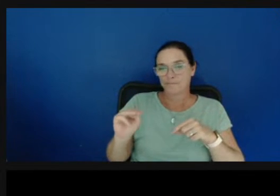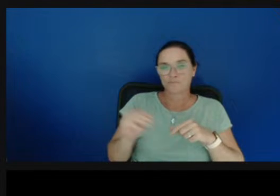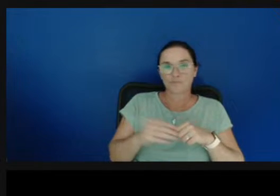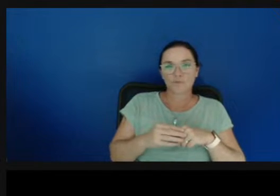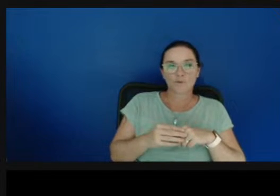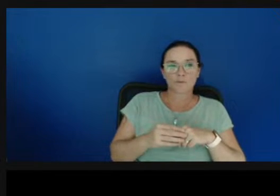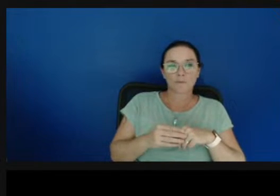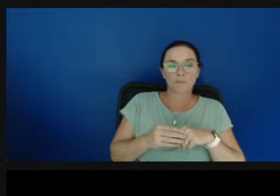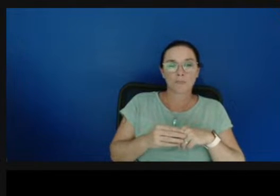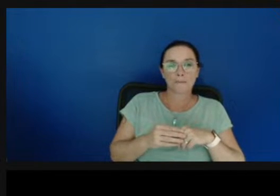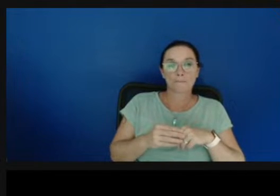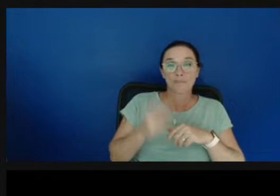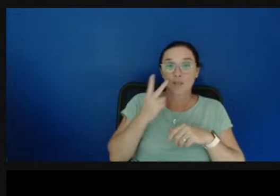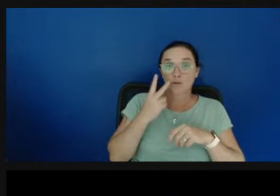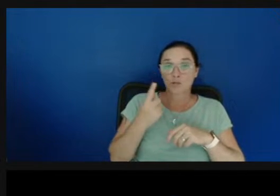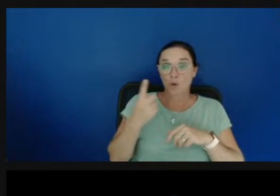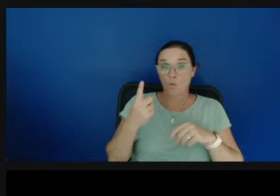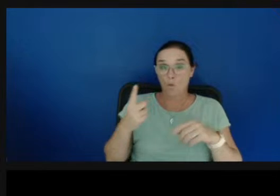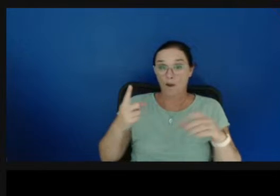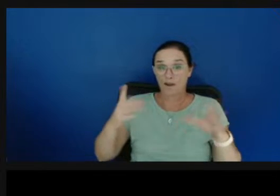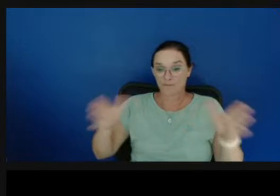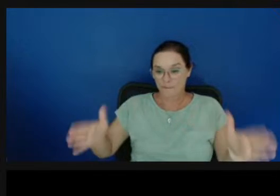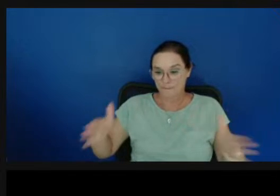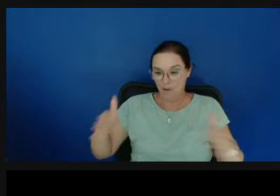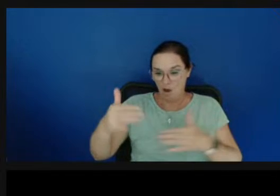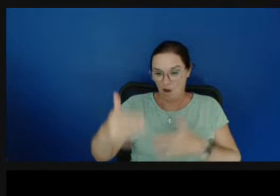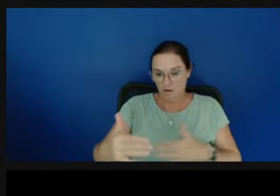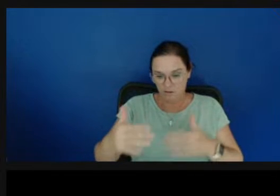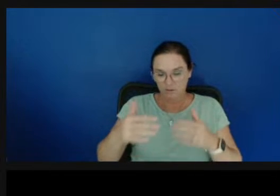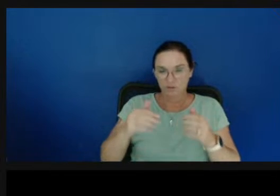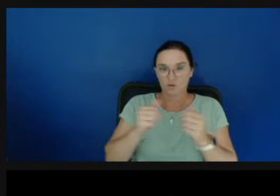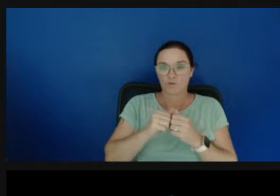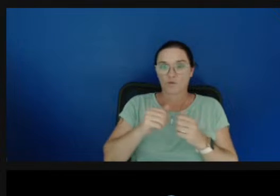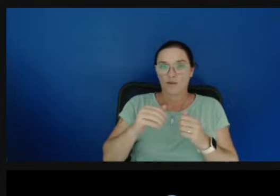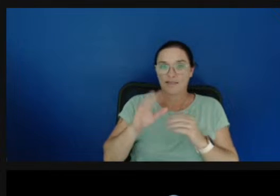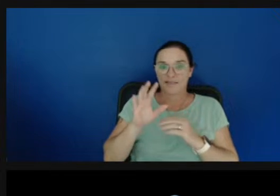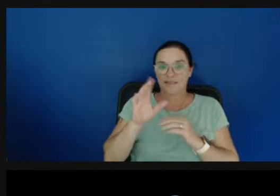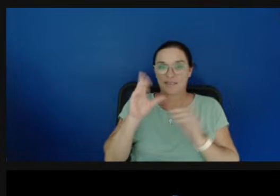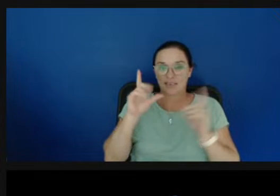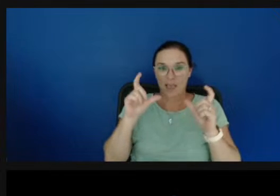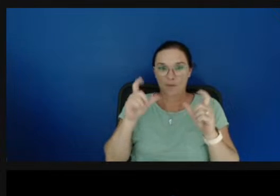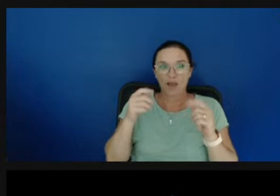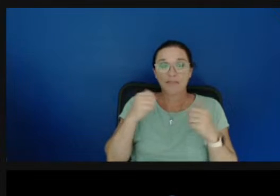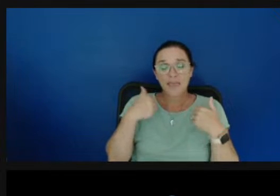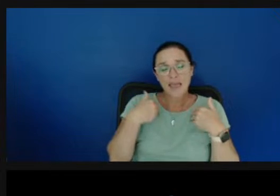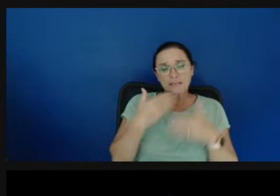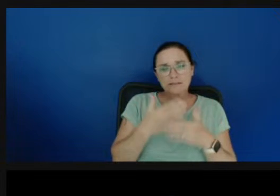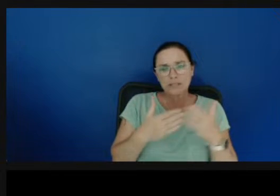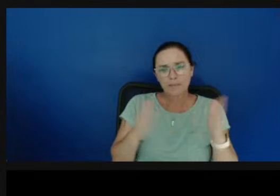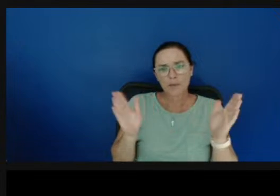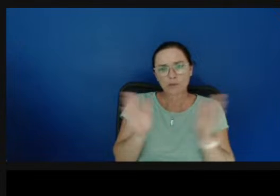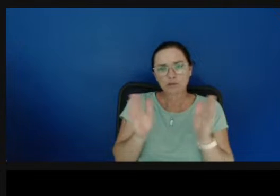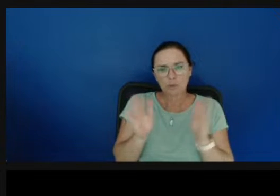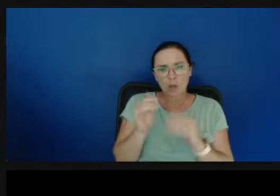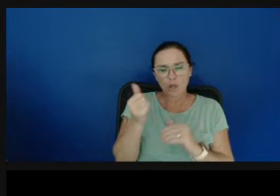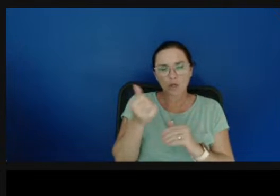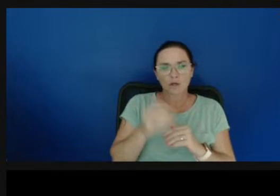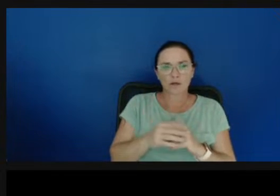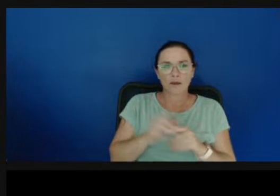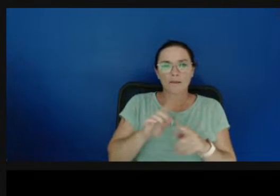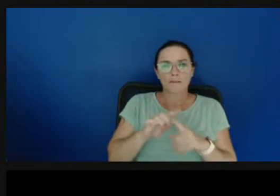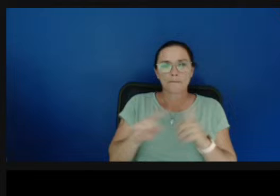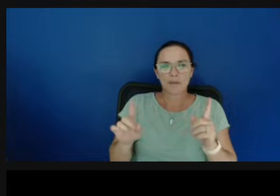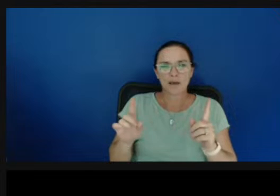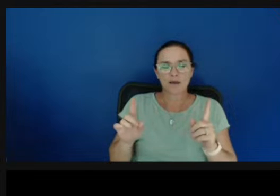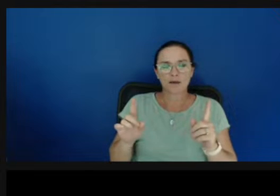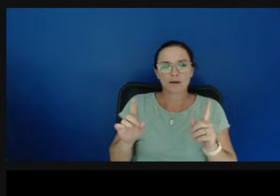of the cameras that one of the gentlemen was holding. And that was pretty typical. They did have some smaller ones at that time, but they were